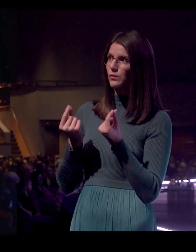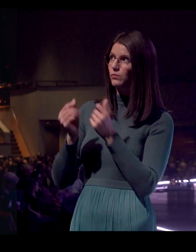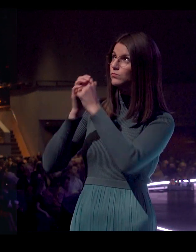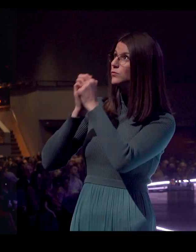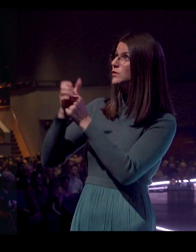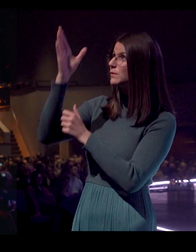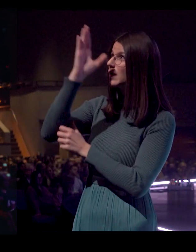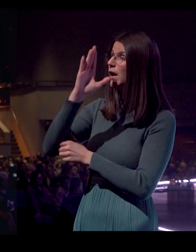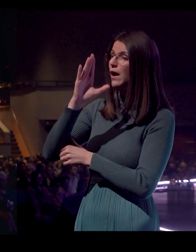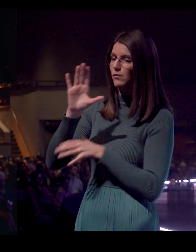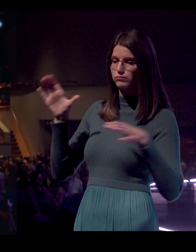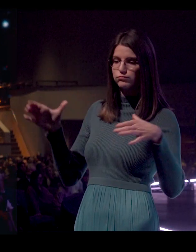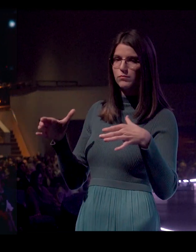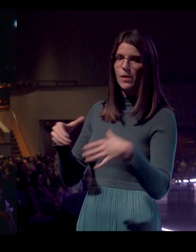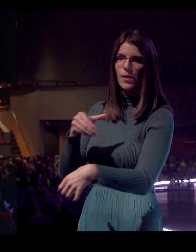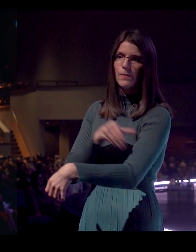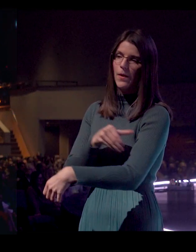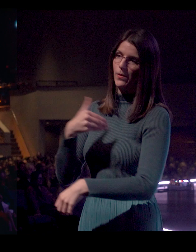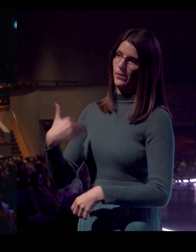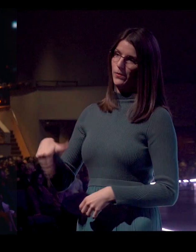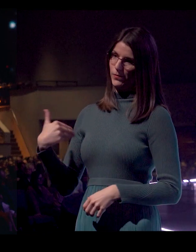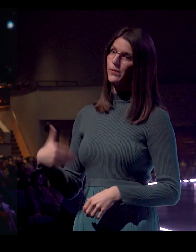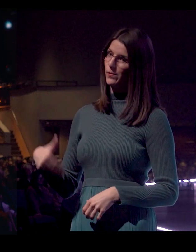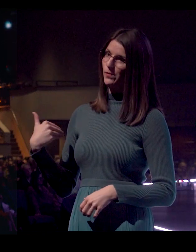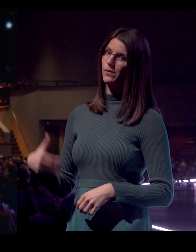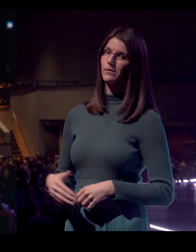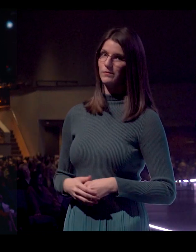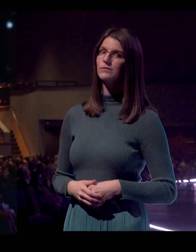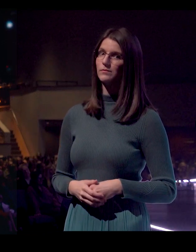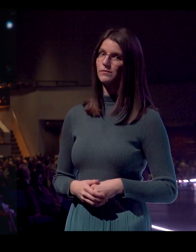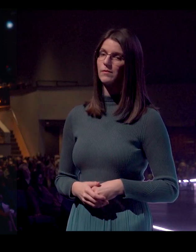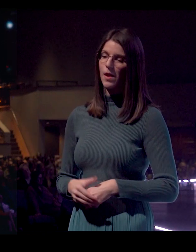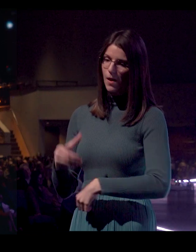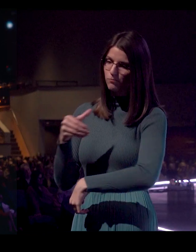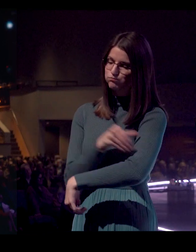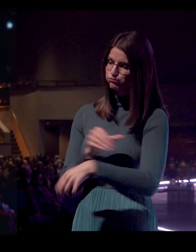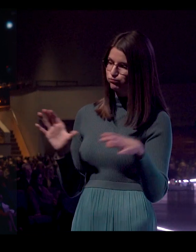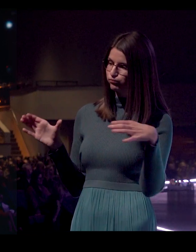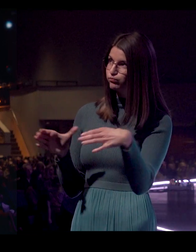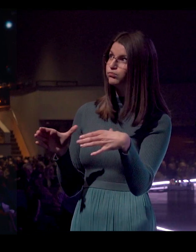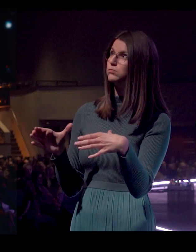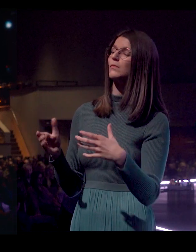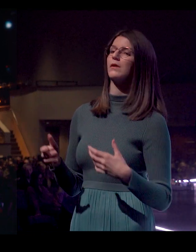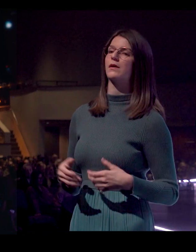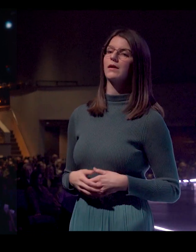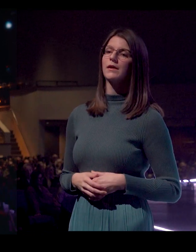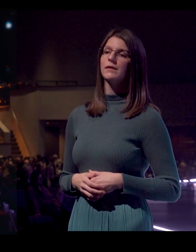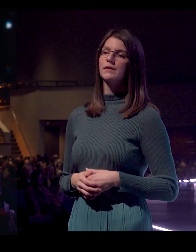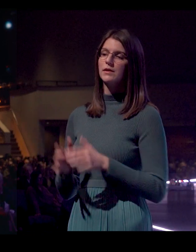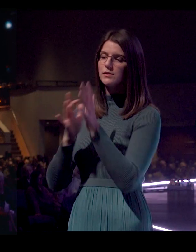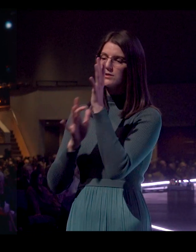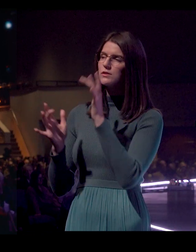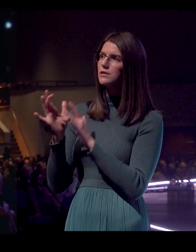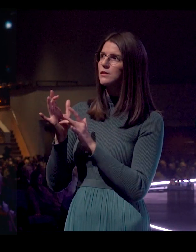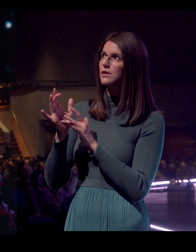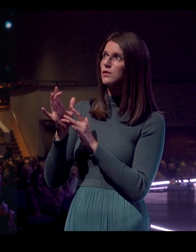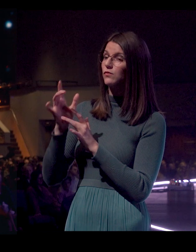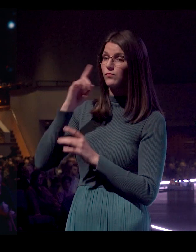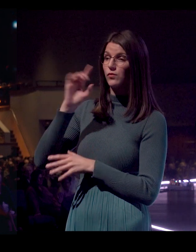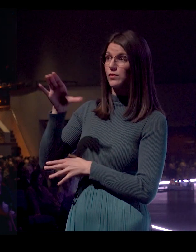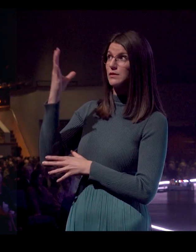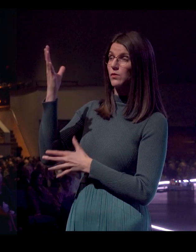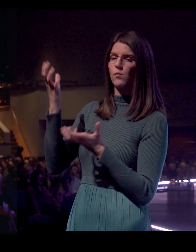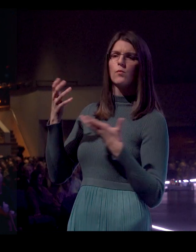There's power in it. What does Jesus want for Christmas? Your worship.